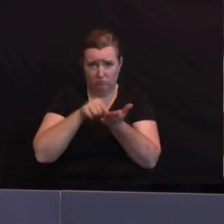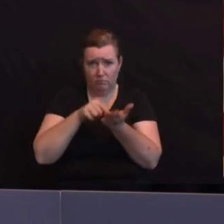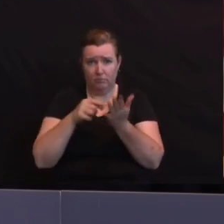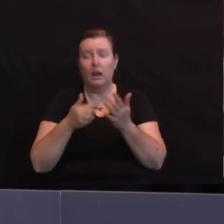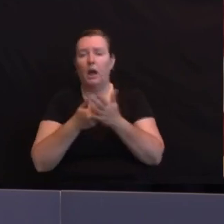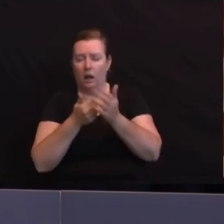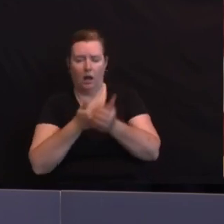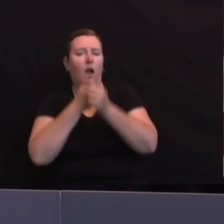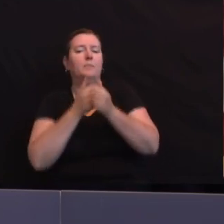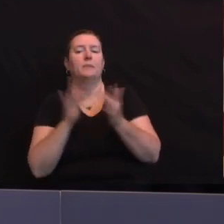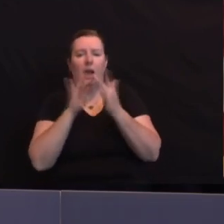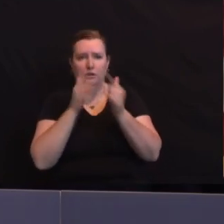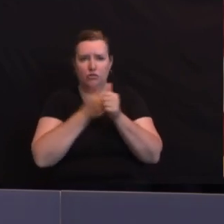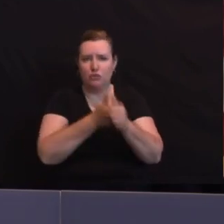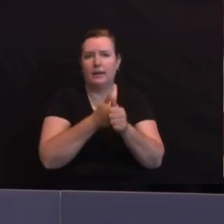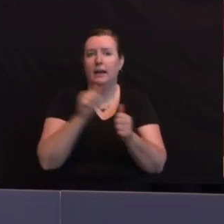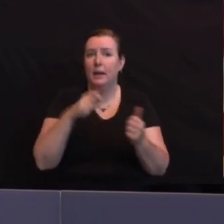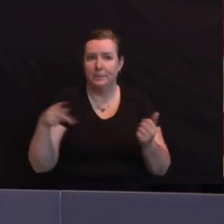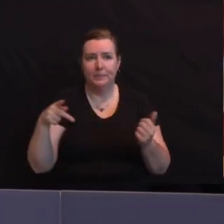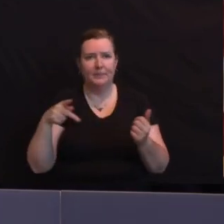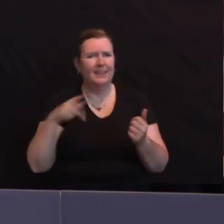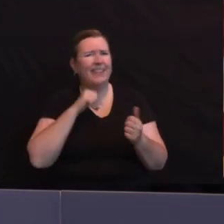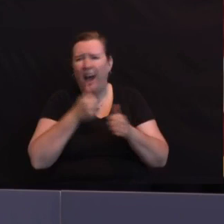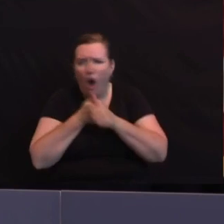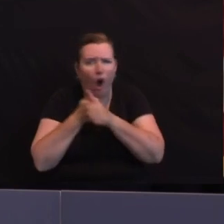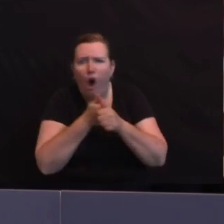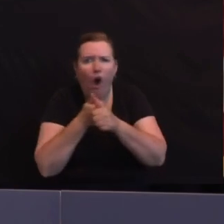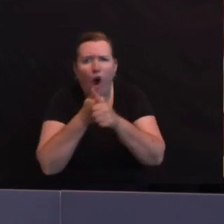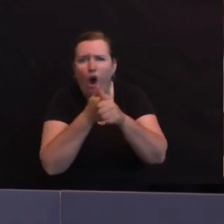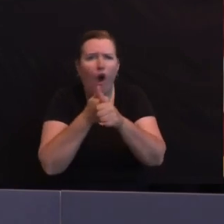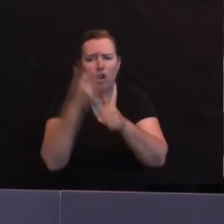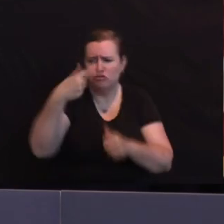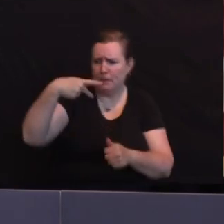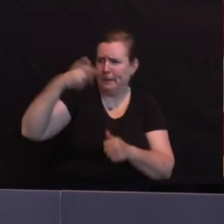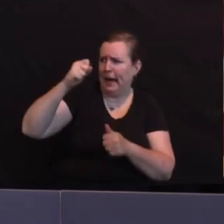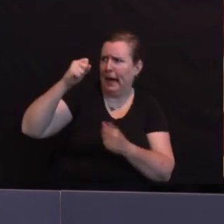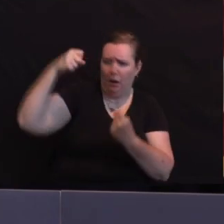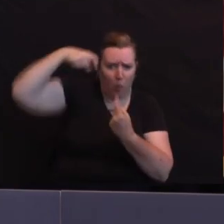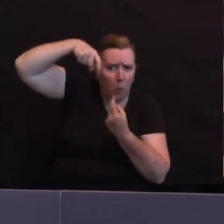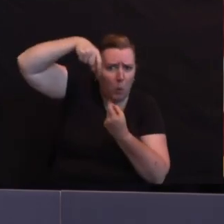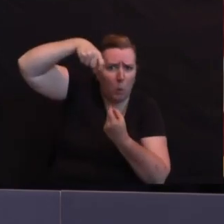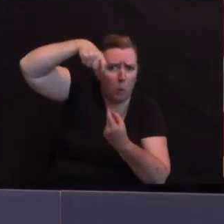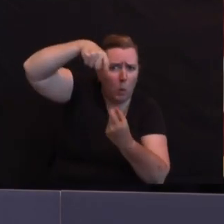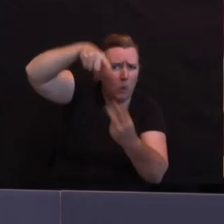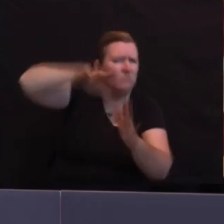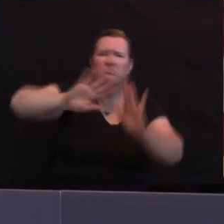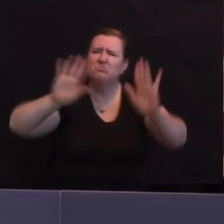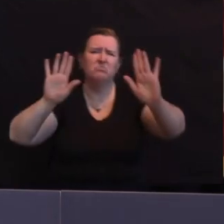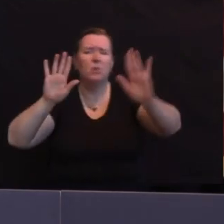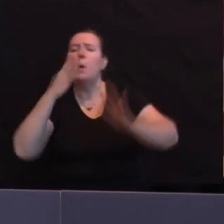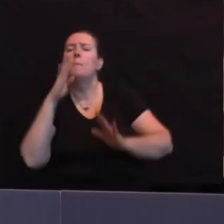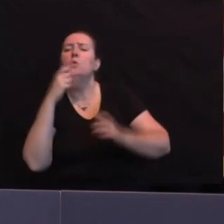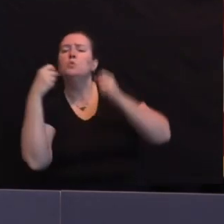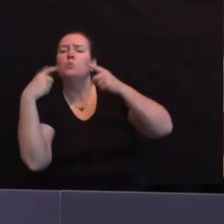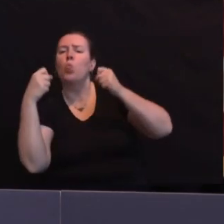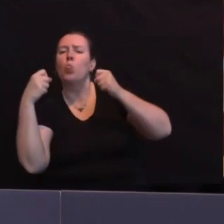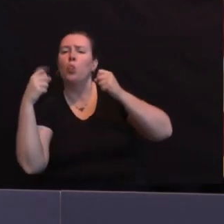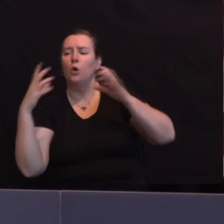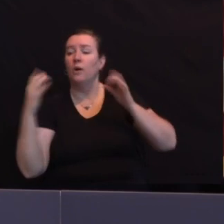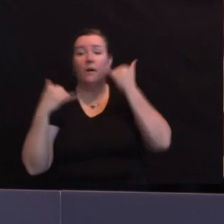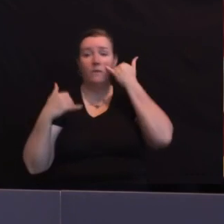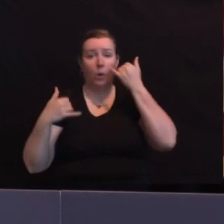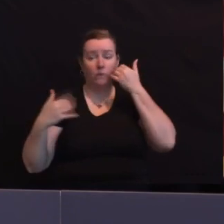The COVID app does not track or record users' GPS locations. It uses Bluetooth proximity technology and